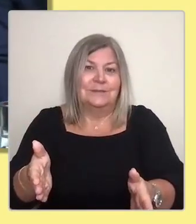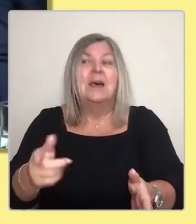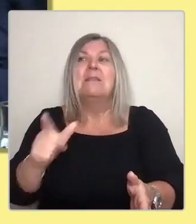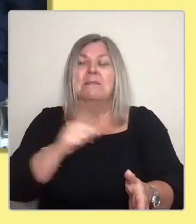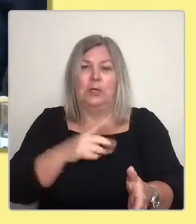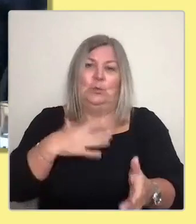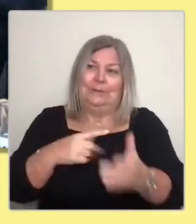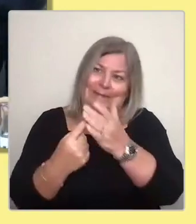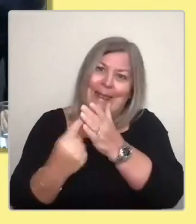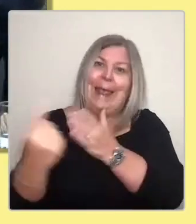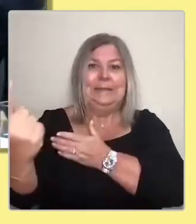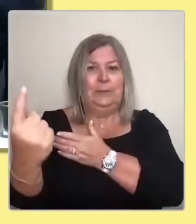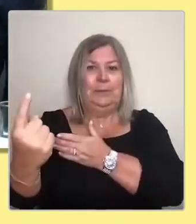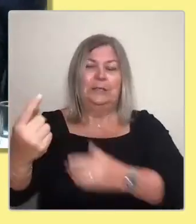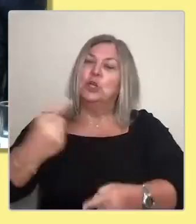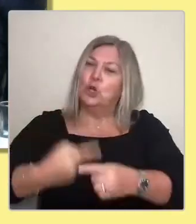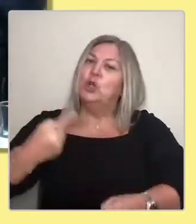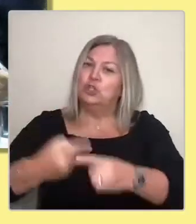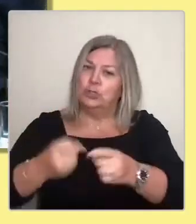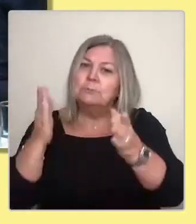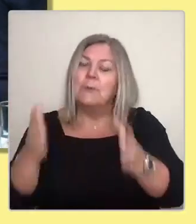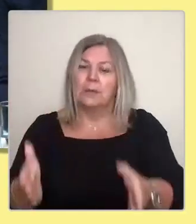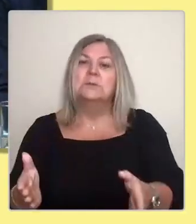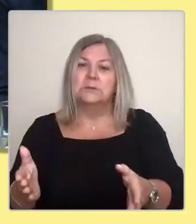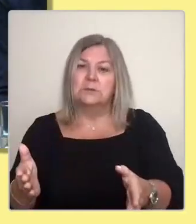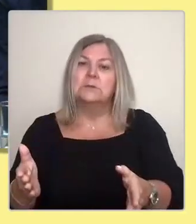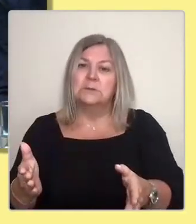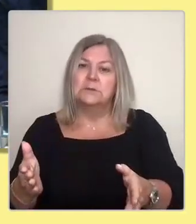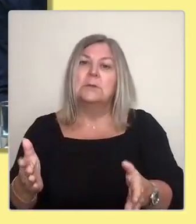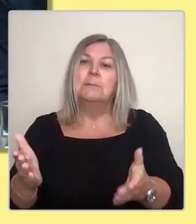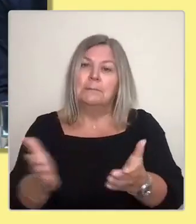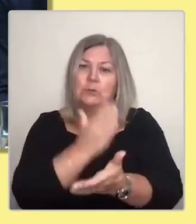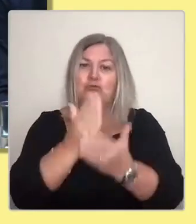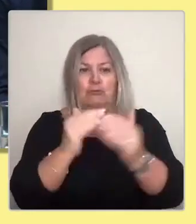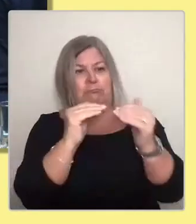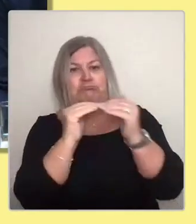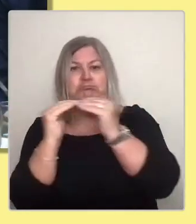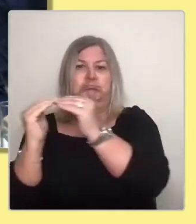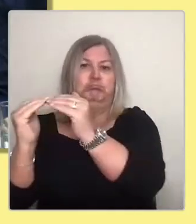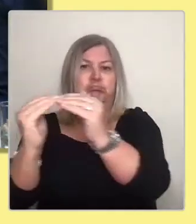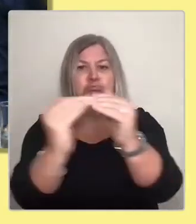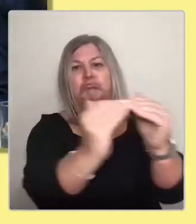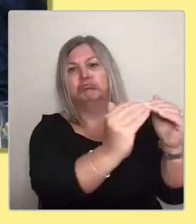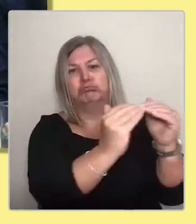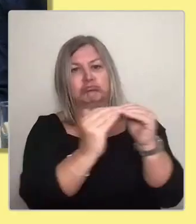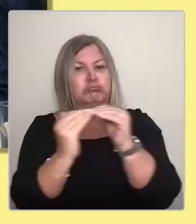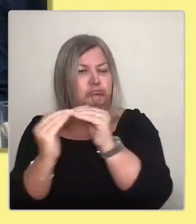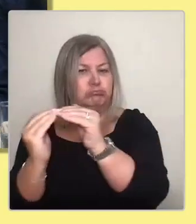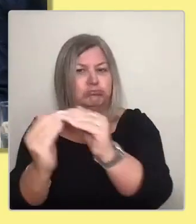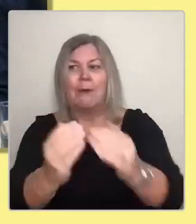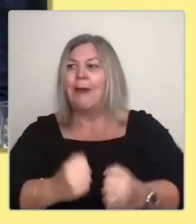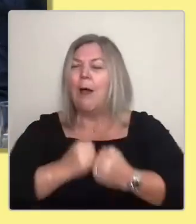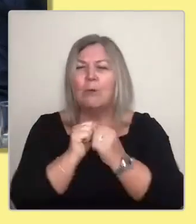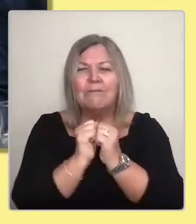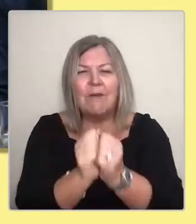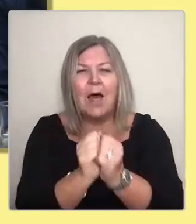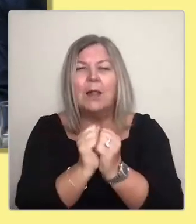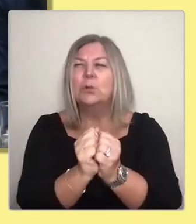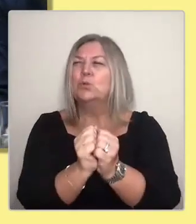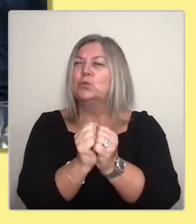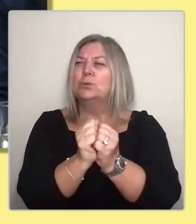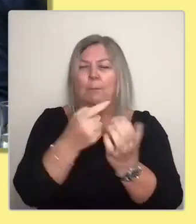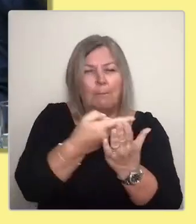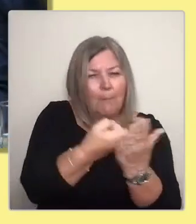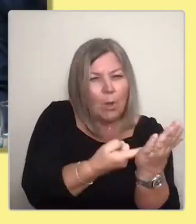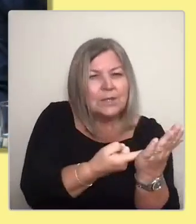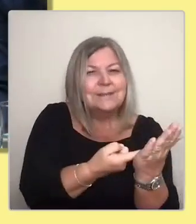significant and urgent reason to deliver independence than to actually make our progressive values, not just values in terms of policy,